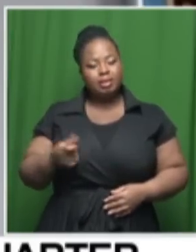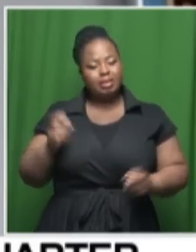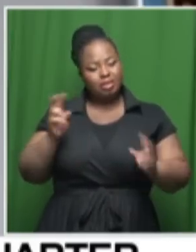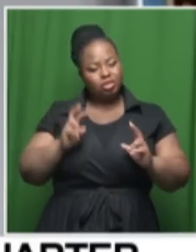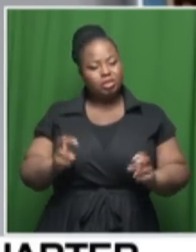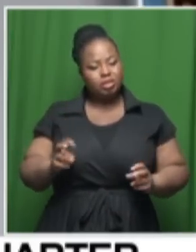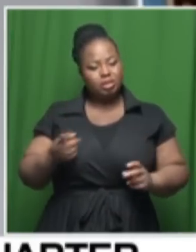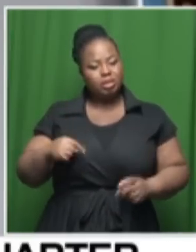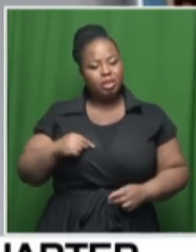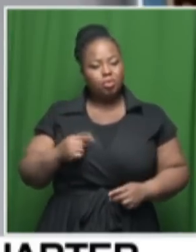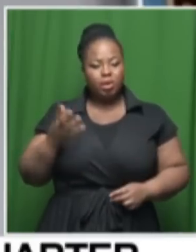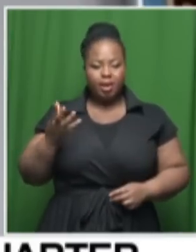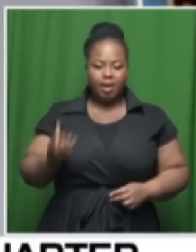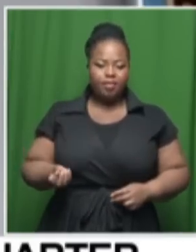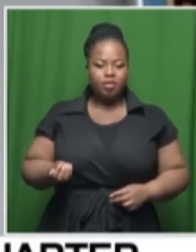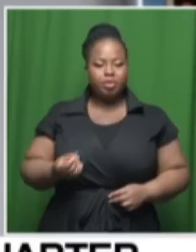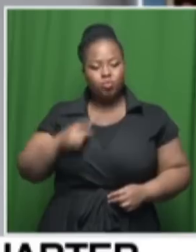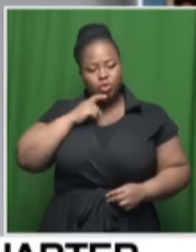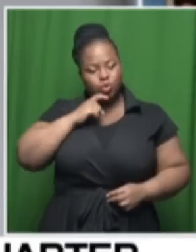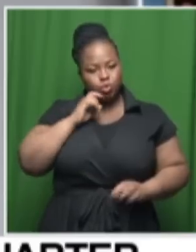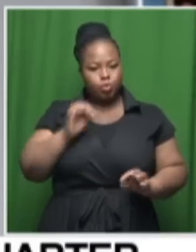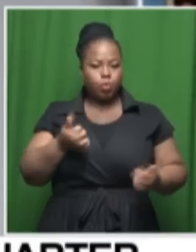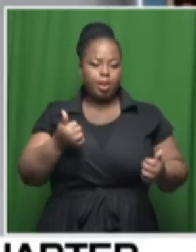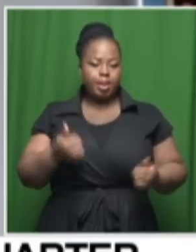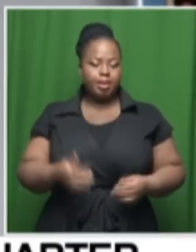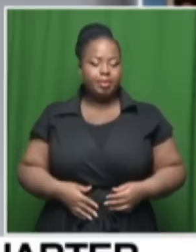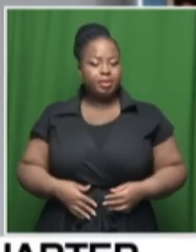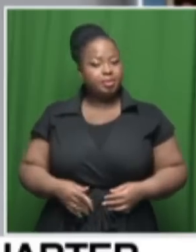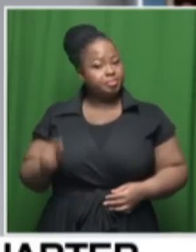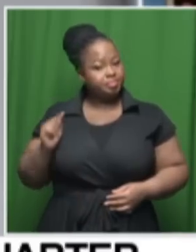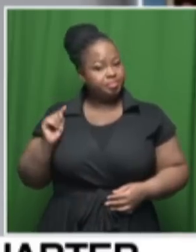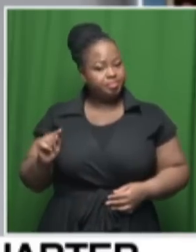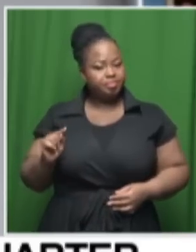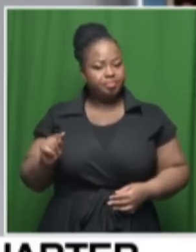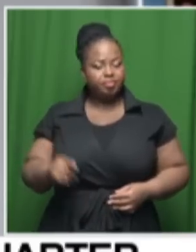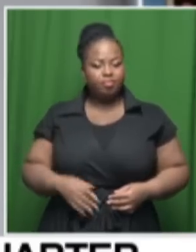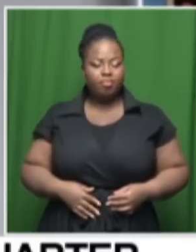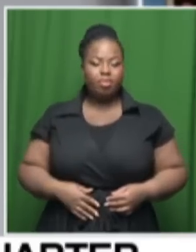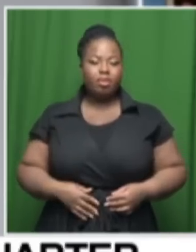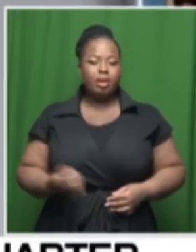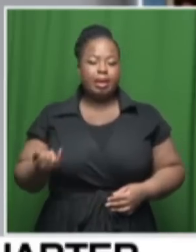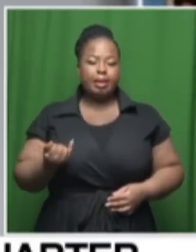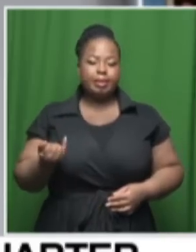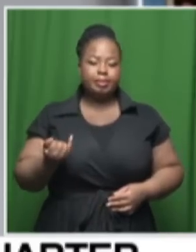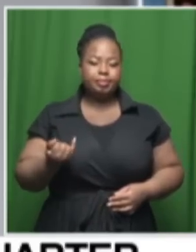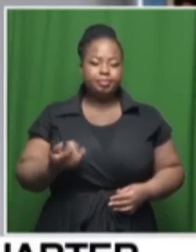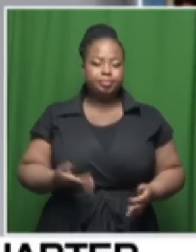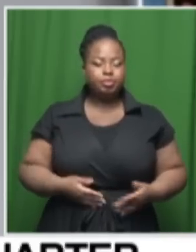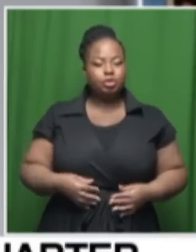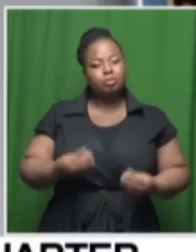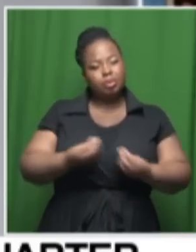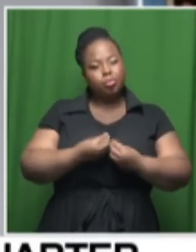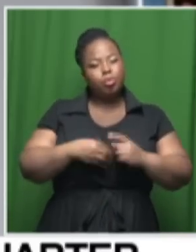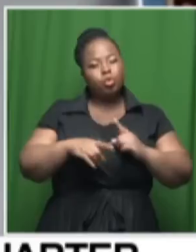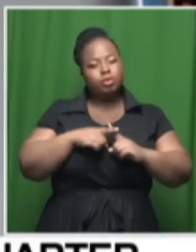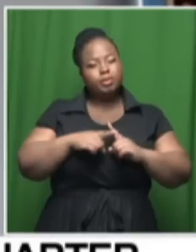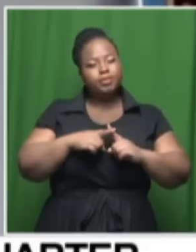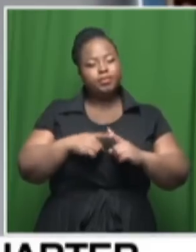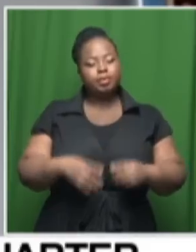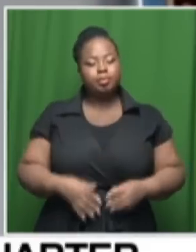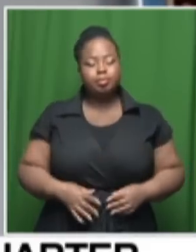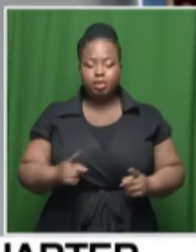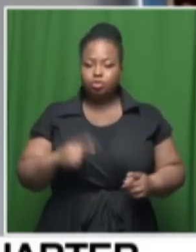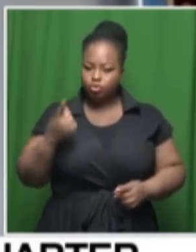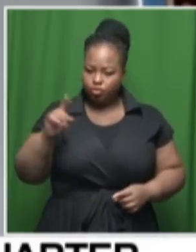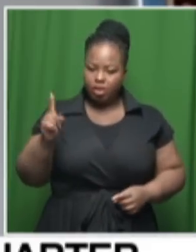electricity that we do have and use it quite well. So that, in a way, is a bit of a silver lining. But you're absolutely